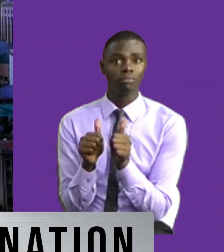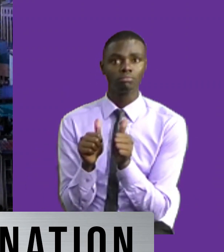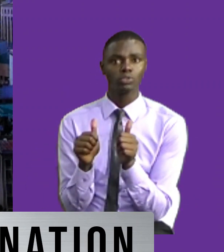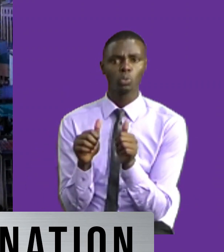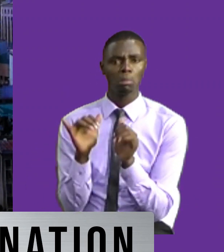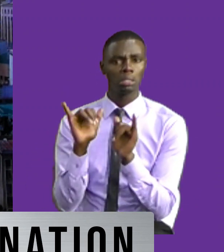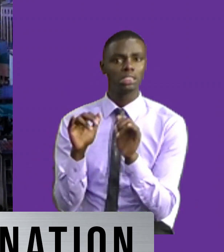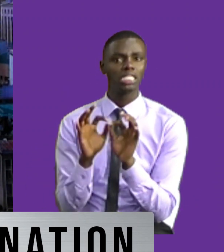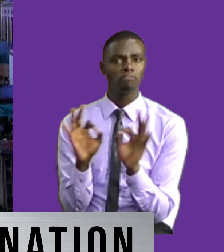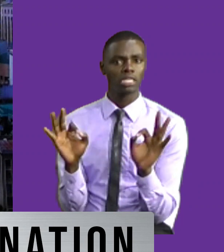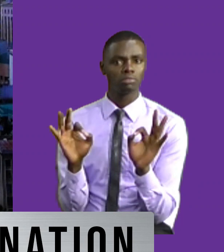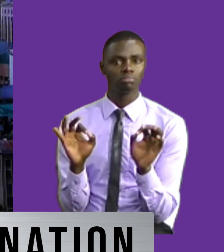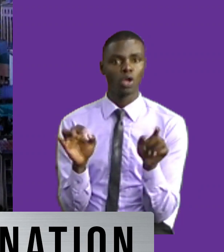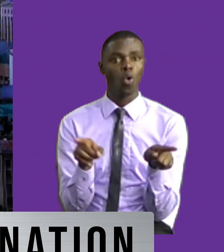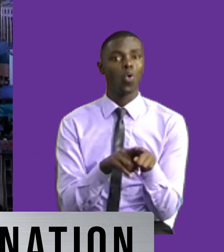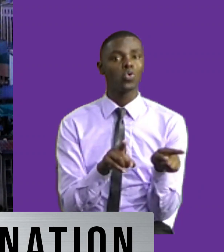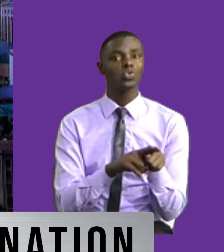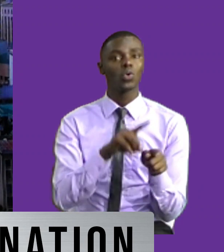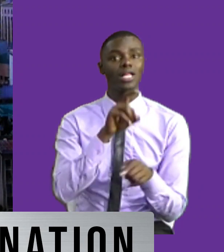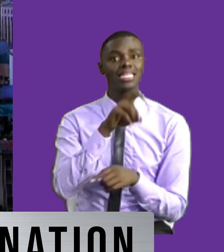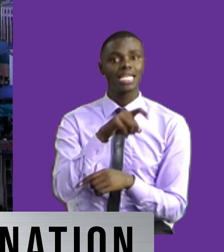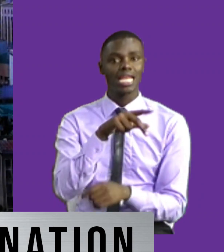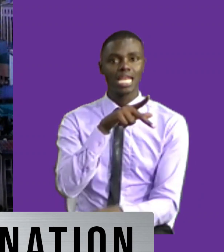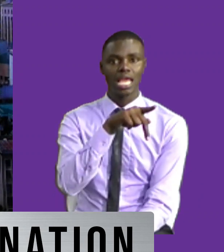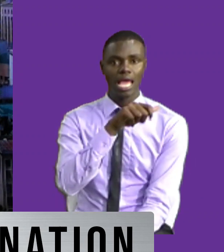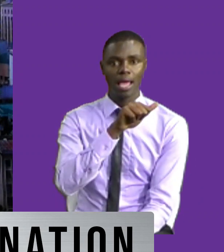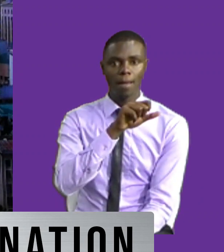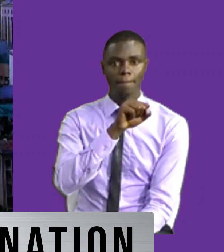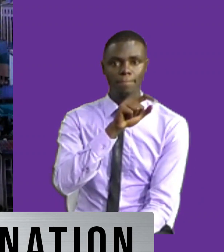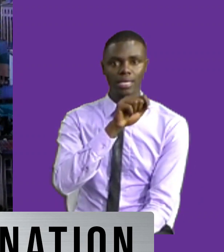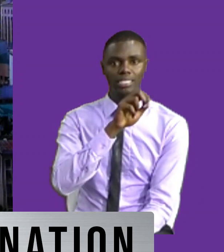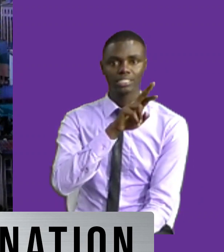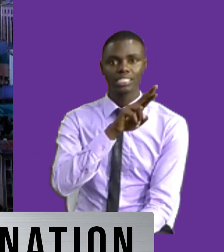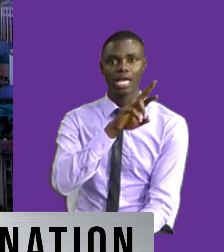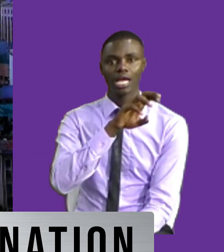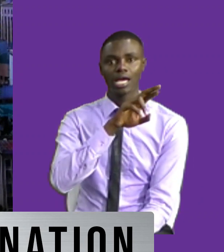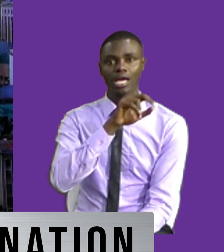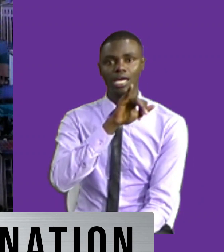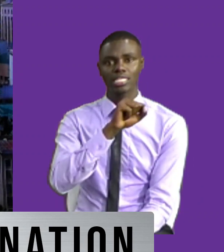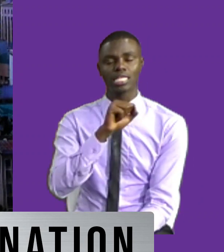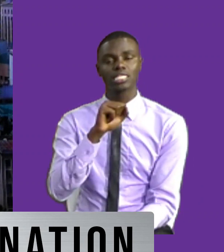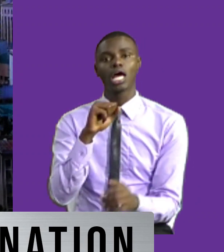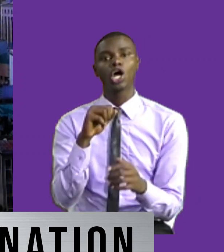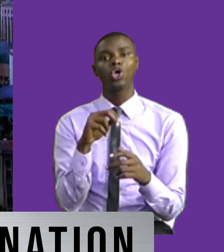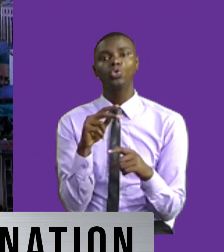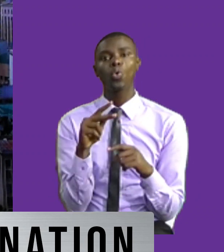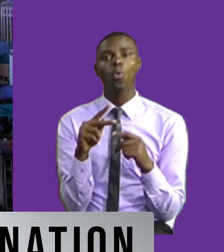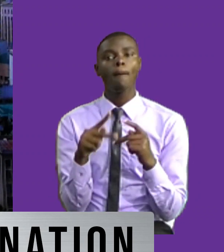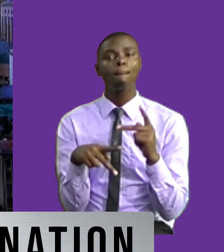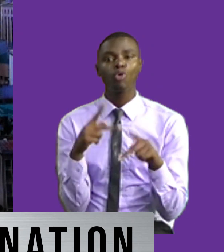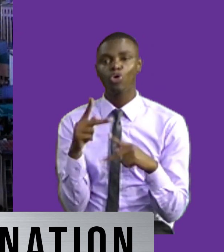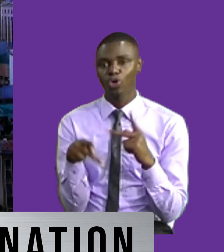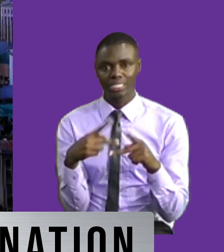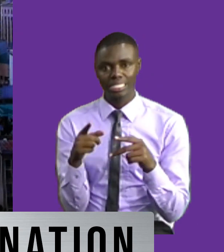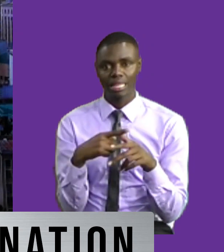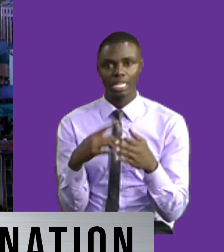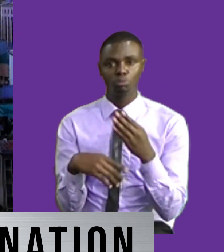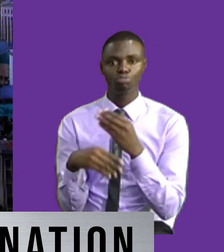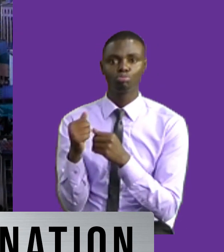fresh. They will also need to have pasteurizers to process that milk and sell it as fresh